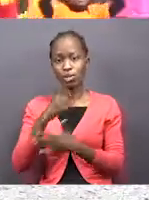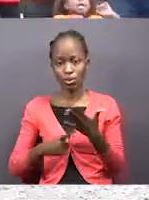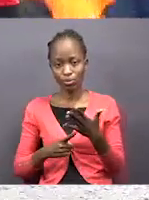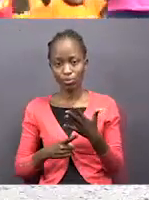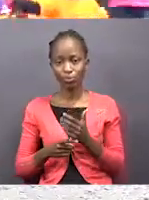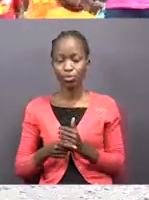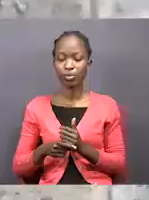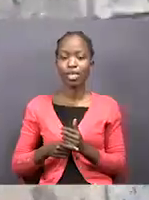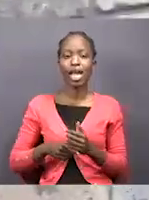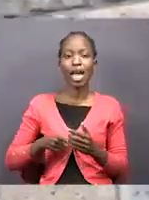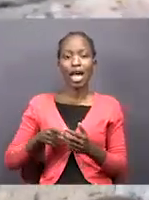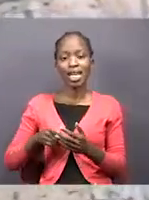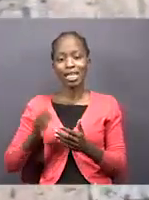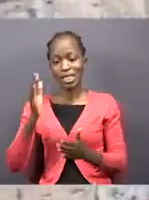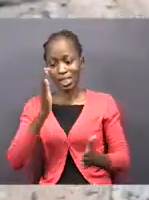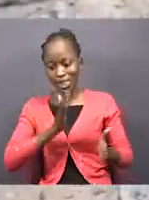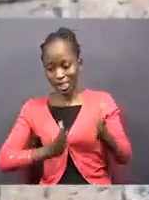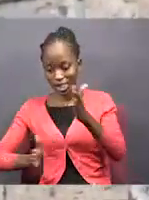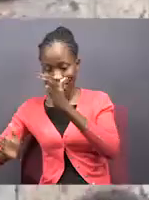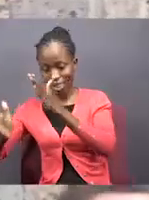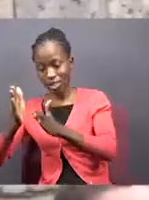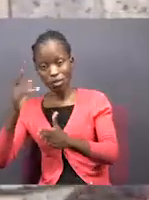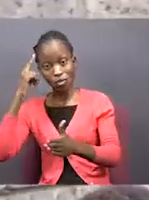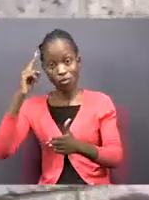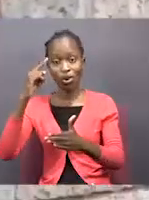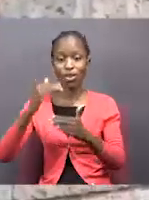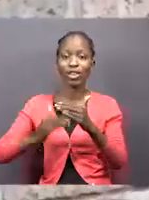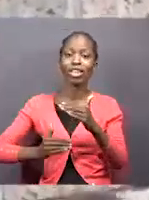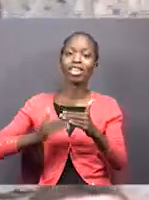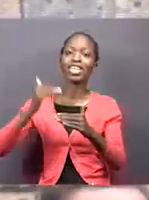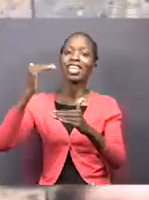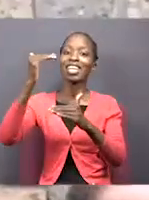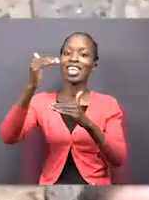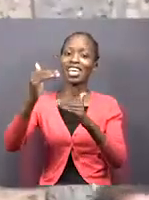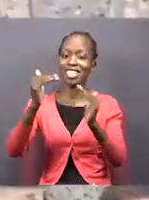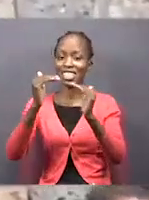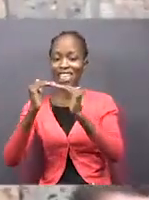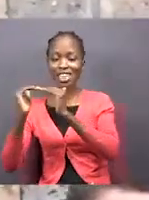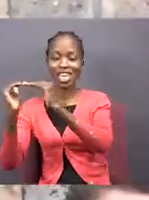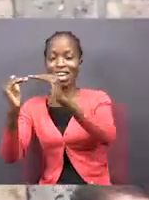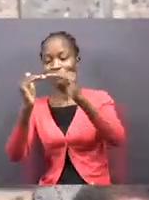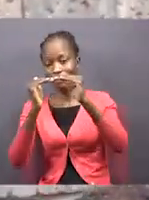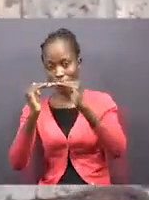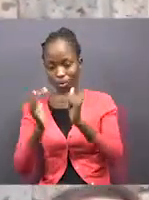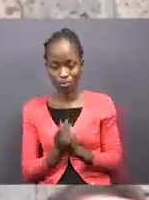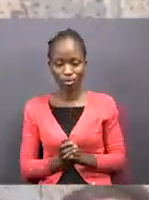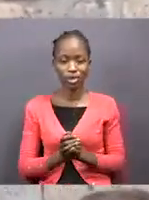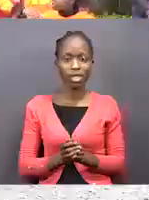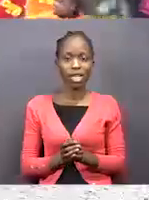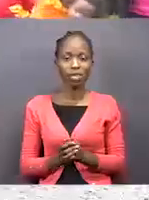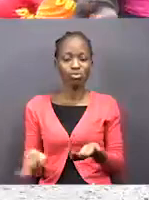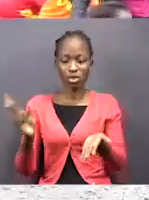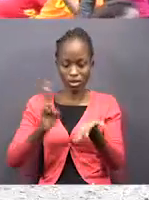next. All right, let's do it with psych, okay? Okay, boys and girls at home, let's do it together. 3, 2, 1, let's go.